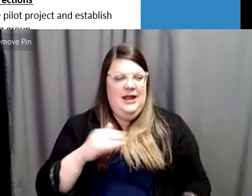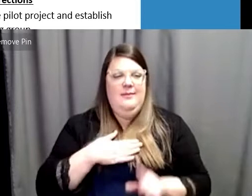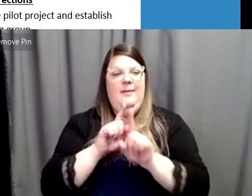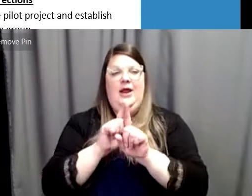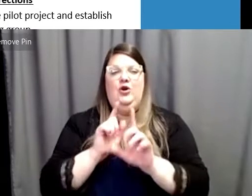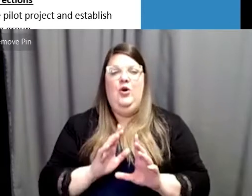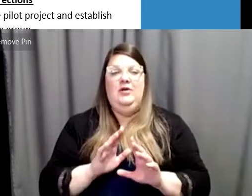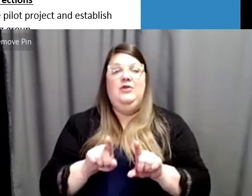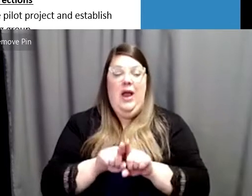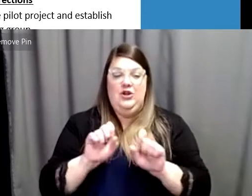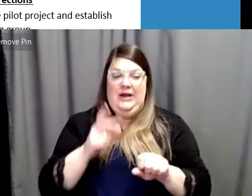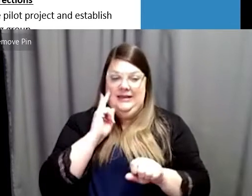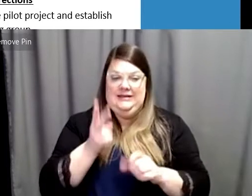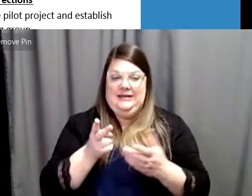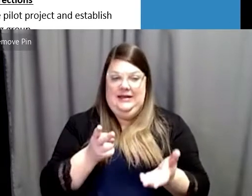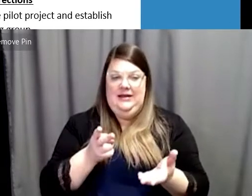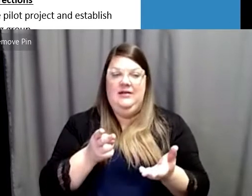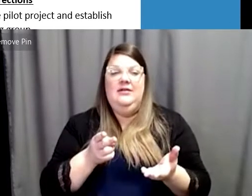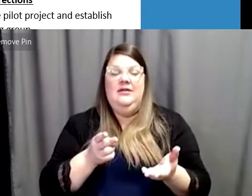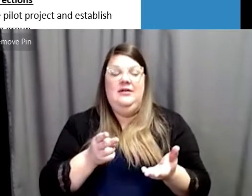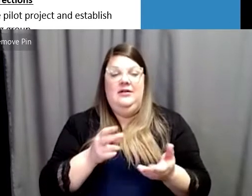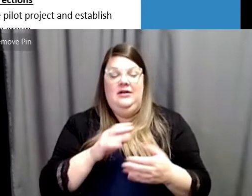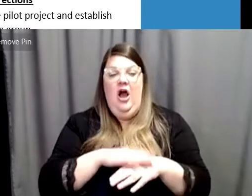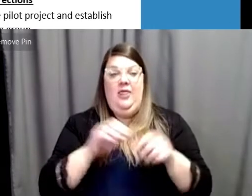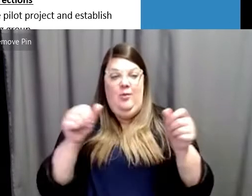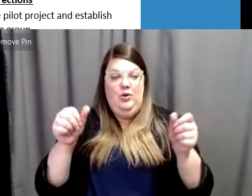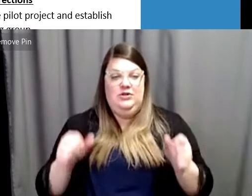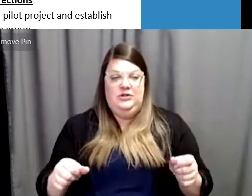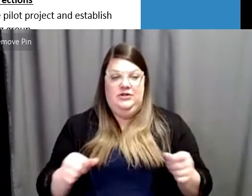as you can see on the poster,